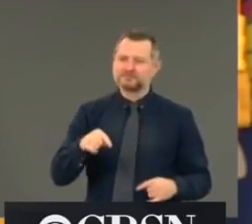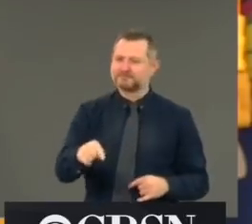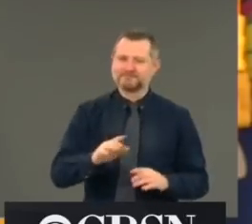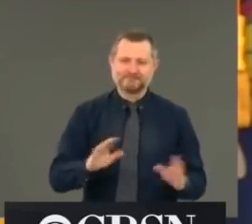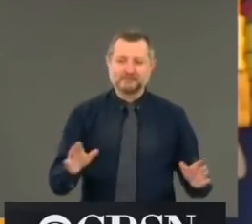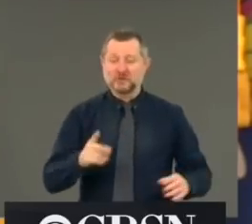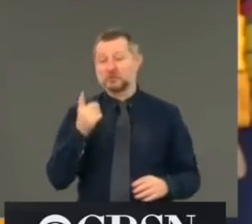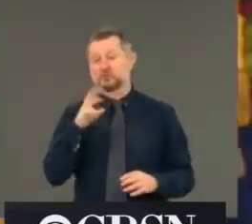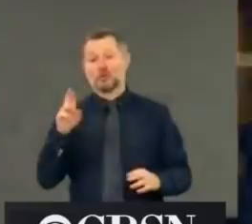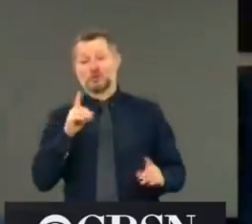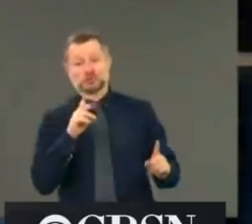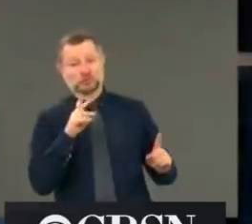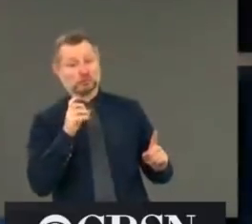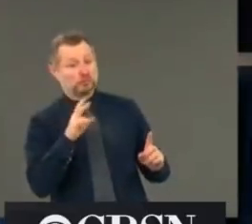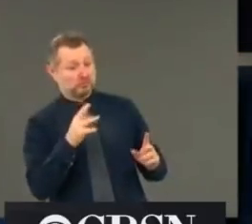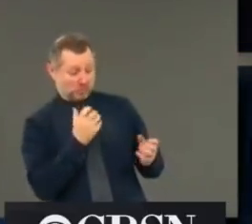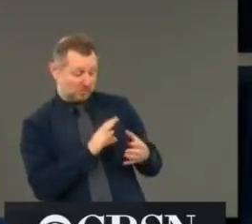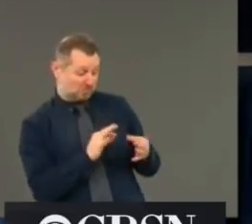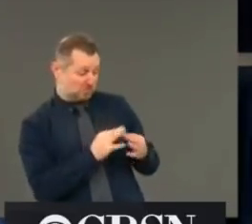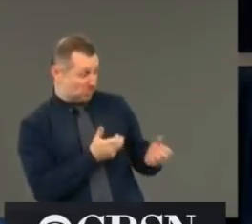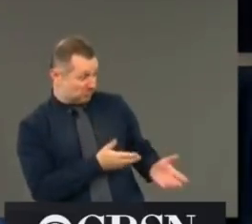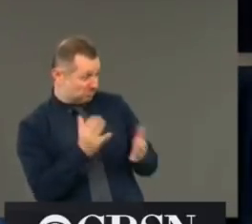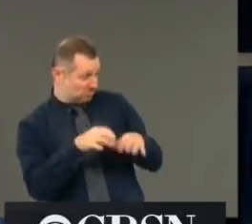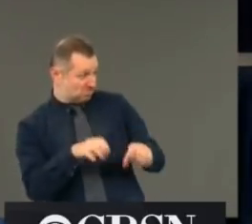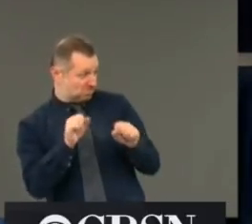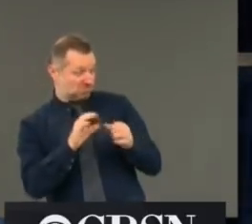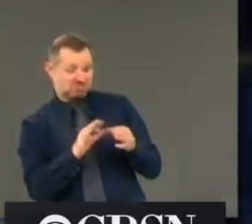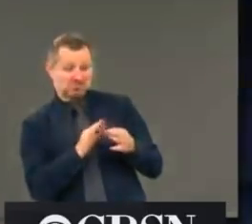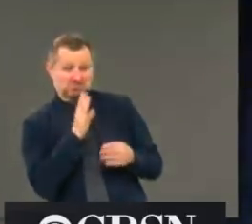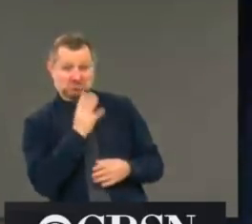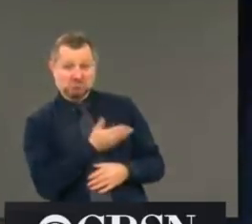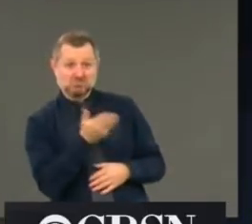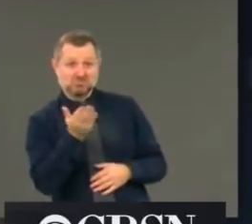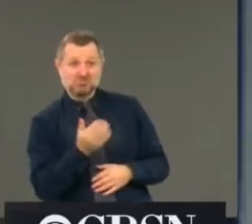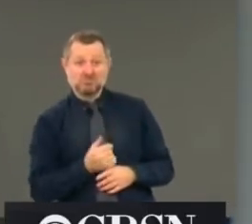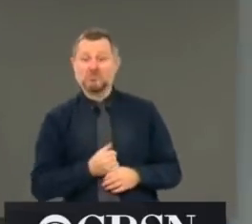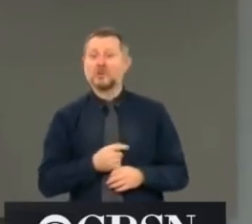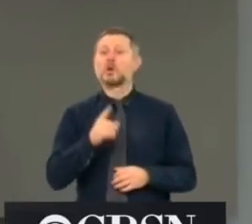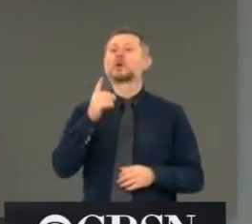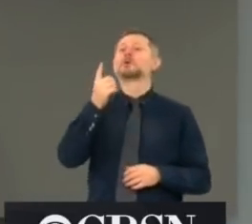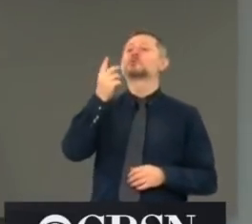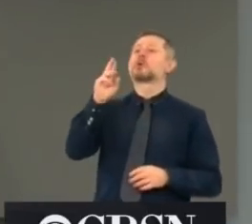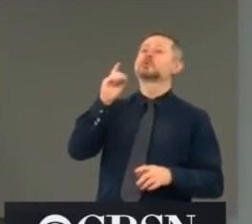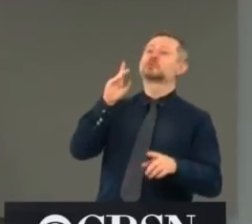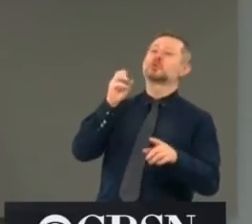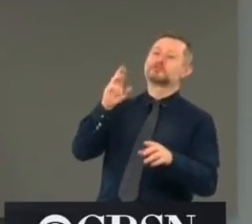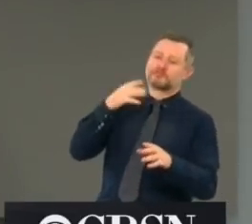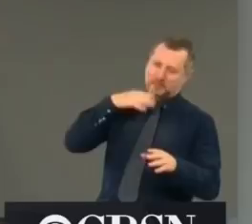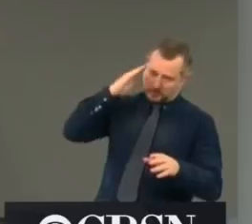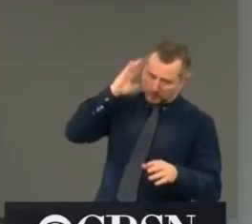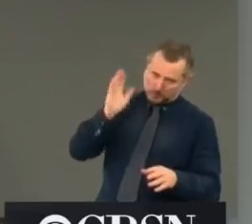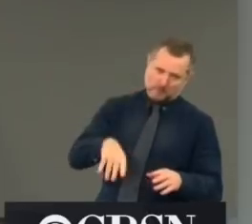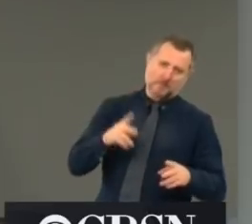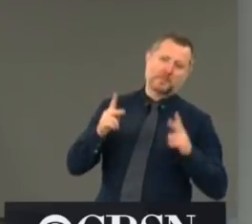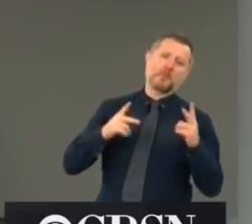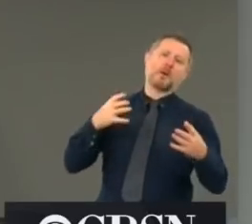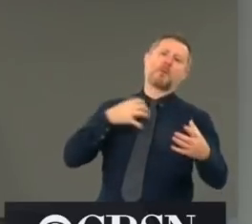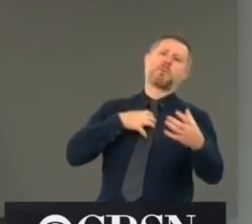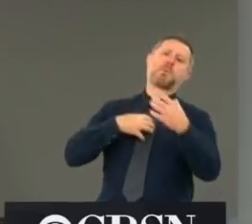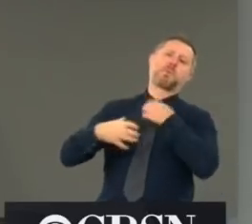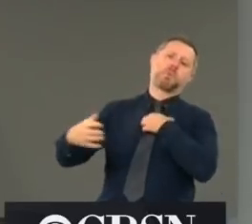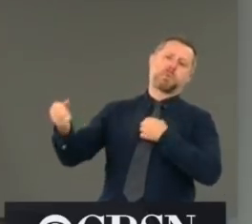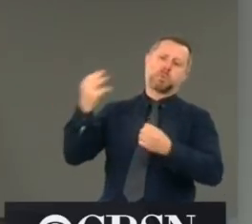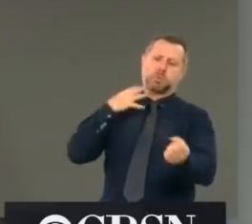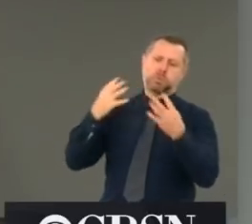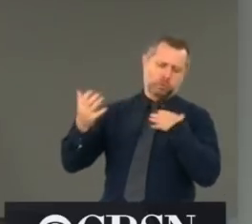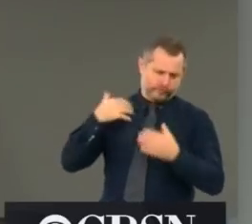here with us, and I'll let him expand. I know there's been an incredible amount of emotions about this, and as the governor said, we've had to make a